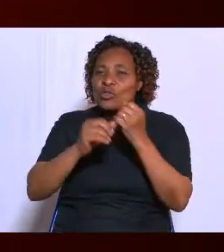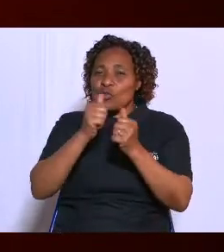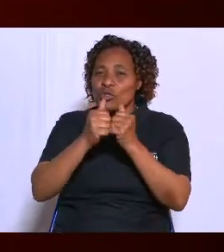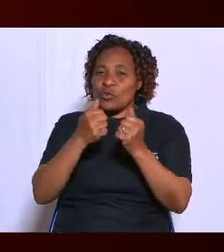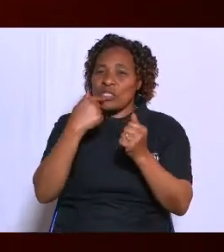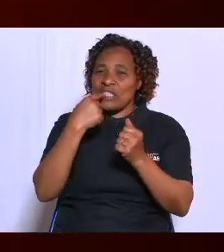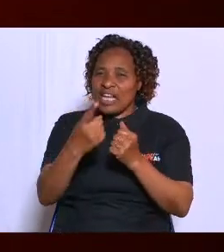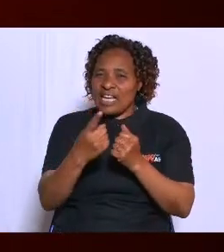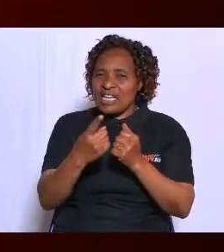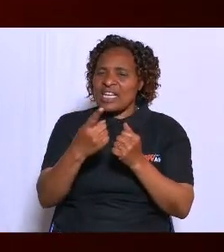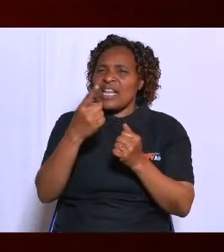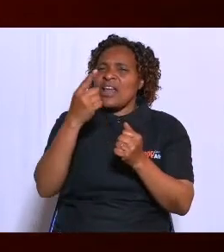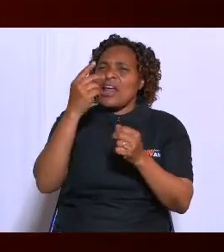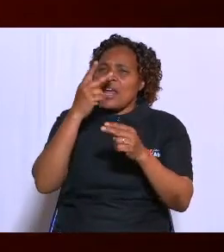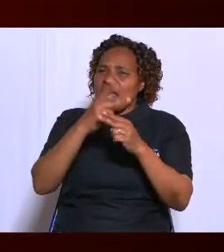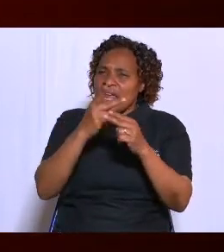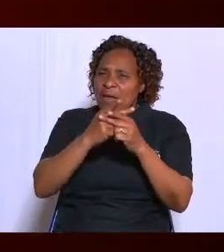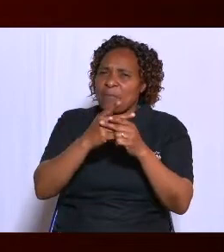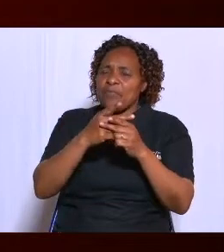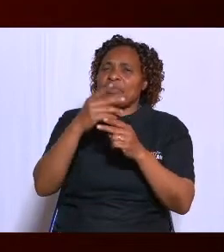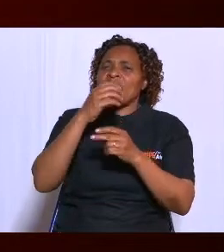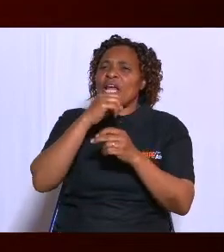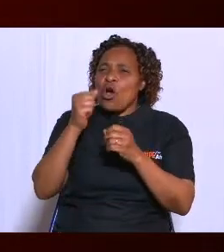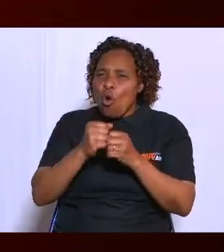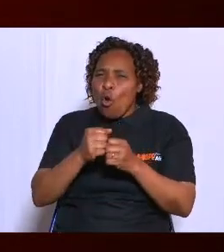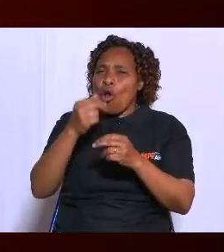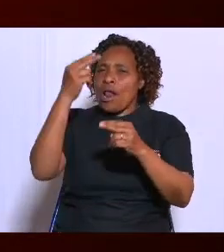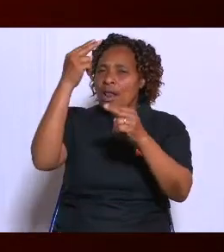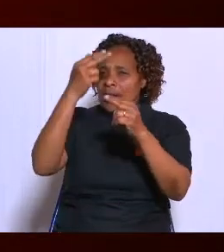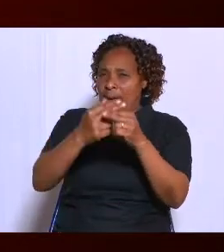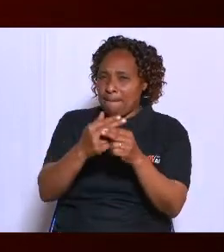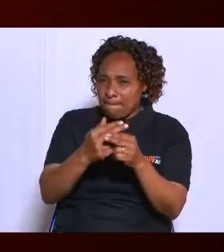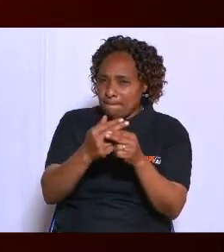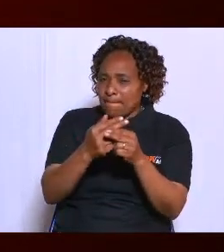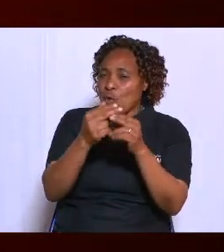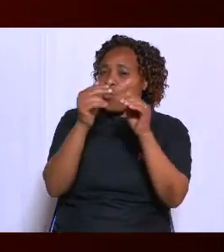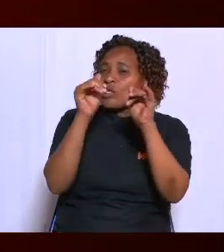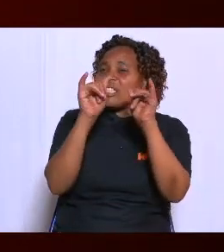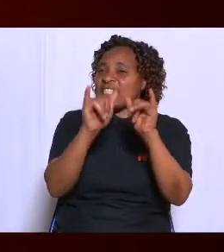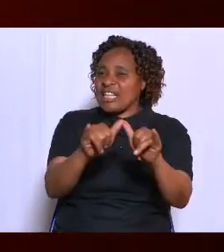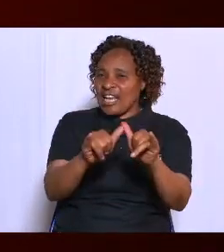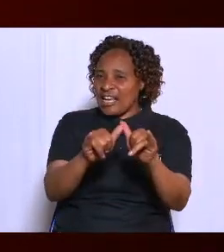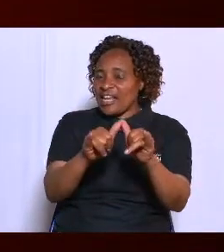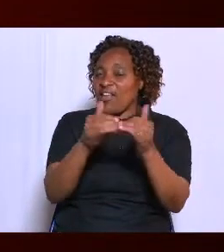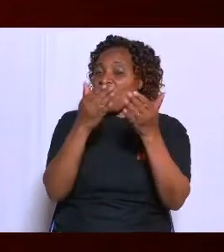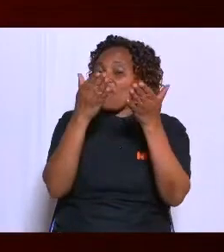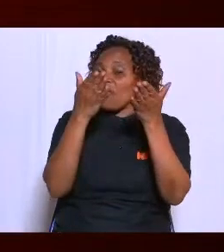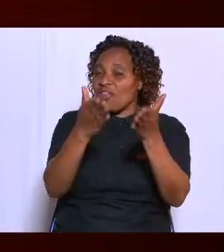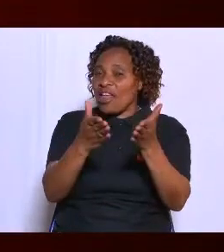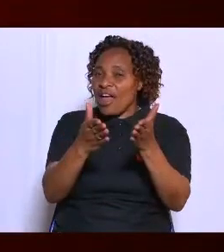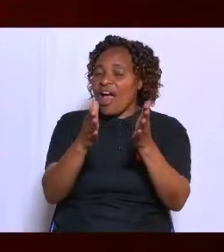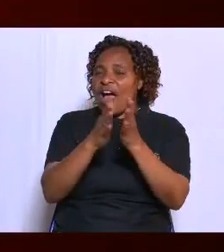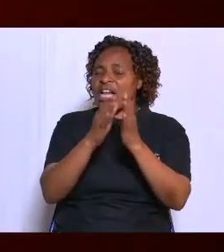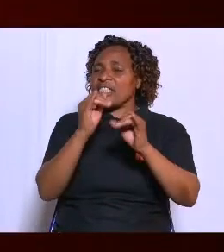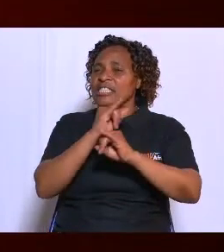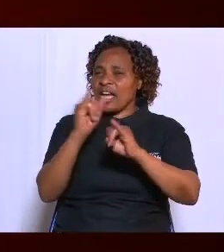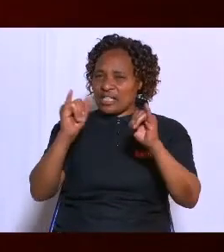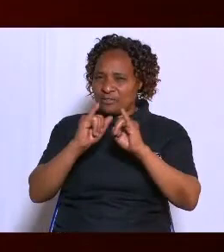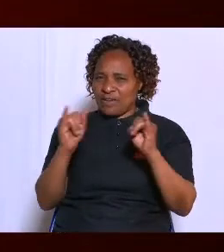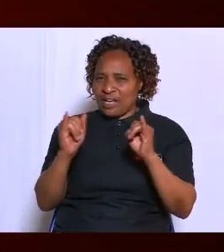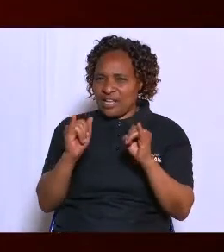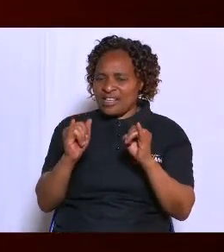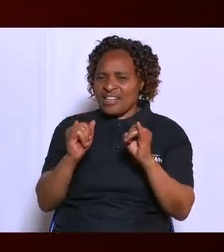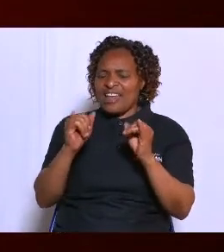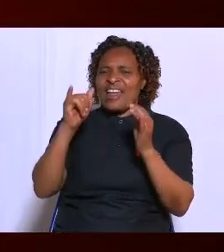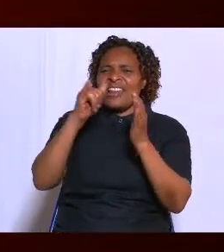keep that old Pagan name it shall remain consecrated and Sanctified and